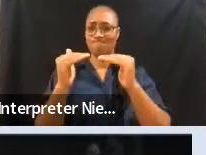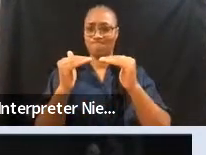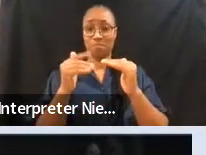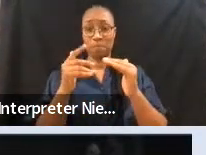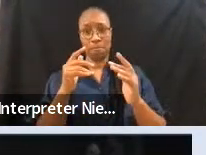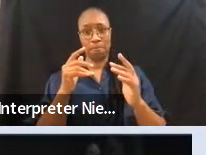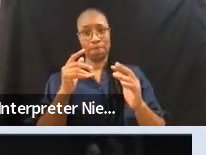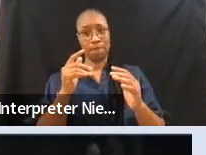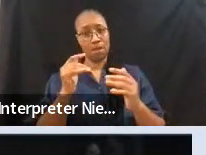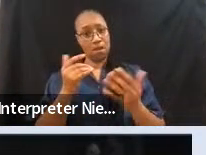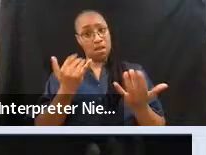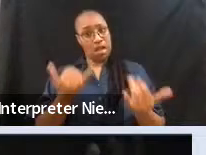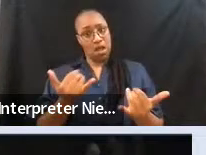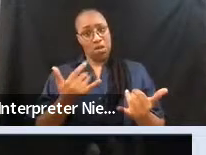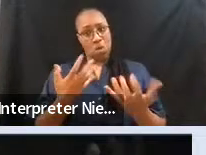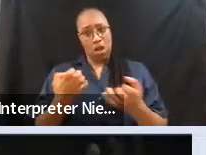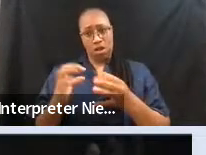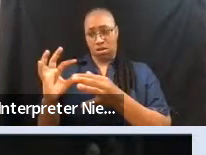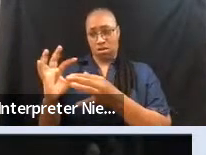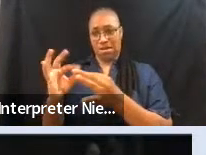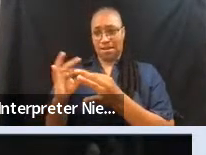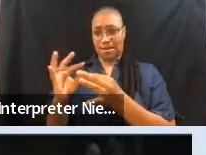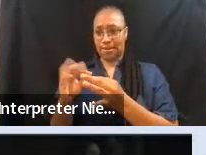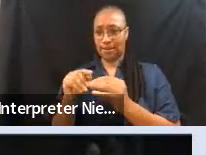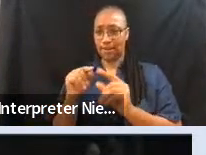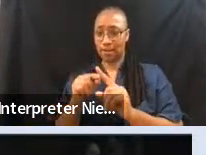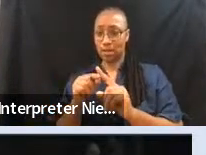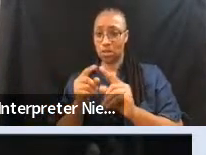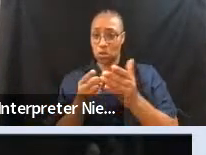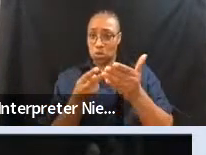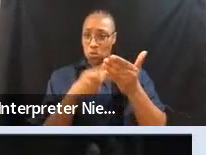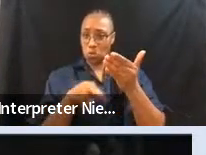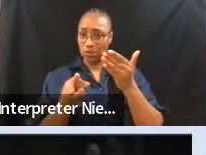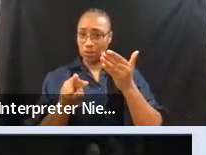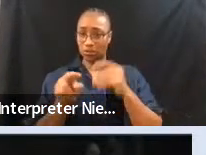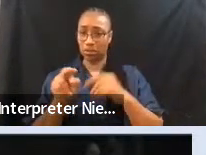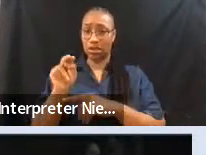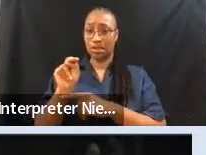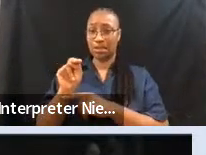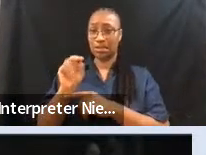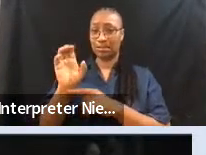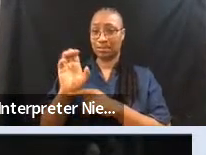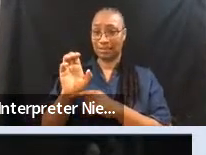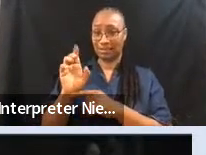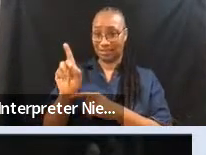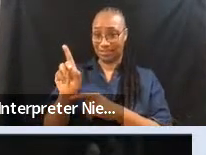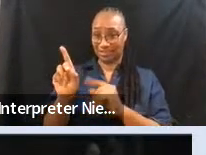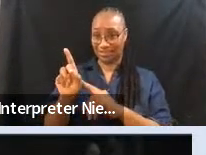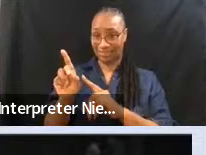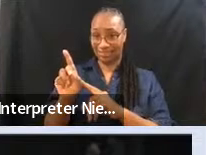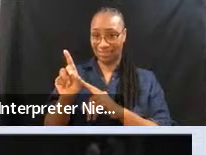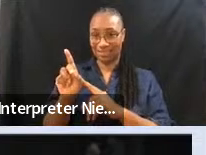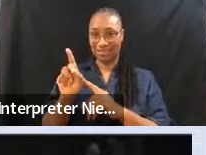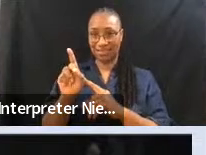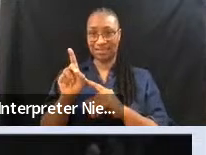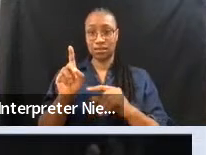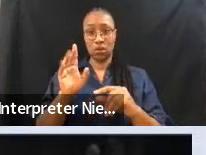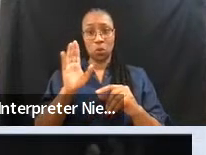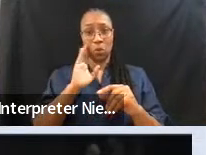2 weeks' time, NCD is going to be releasing our health equity